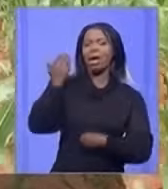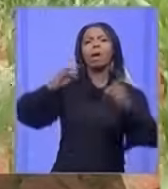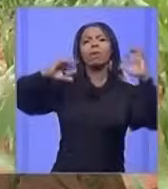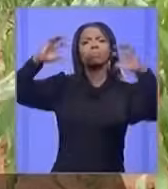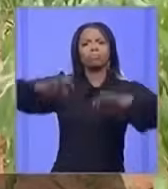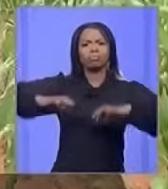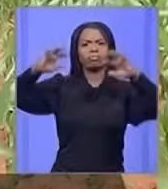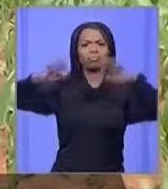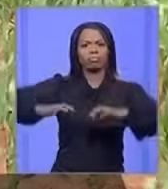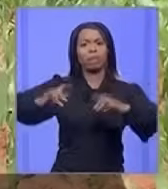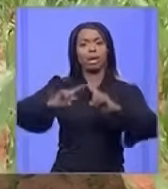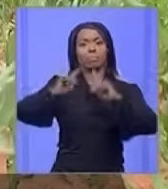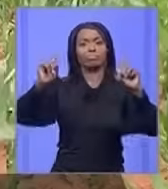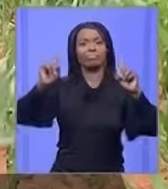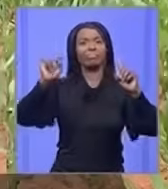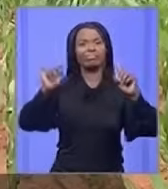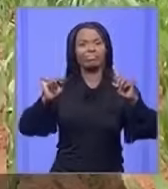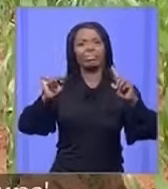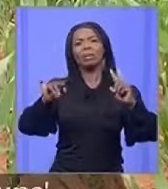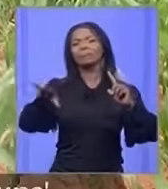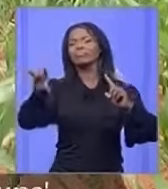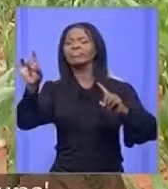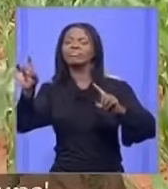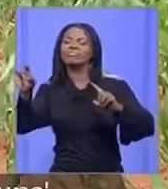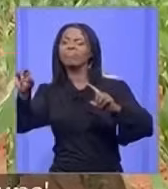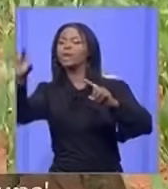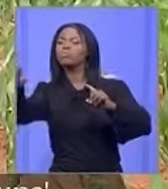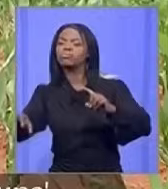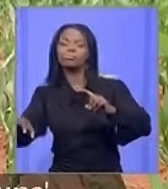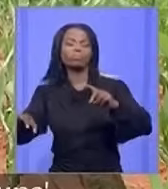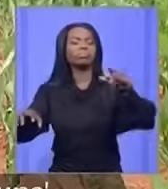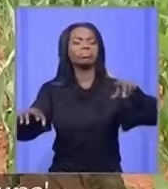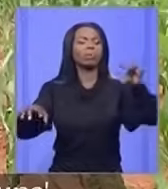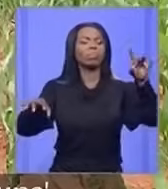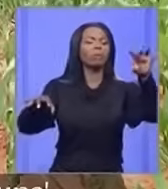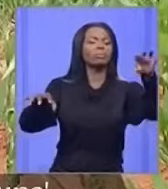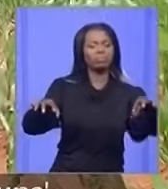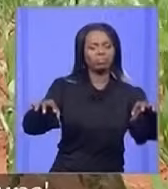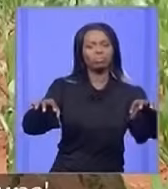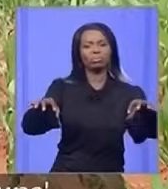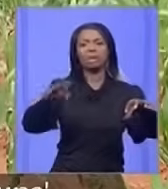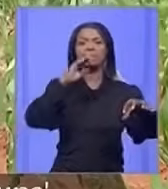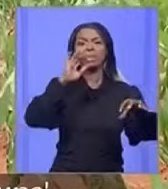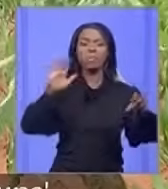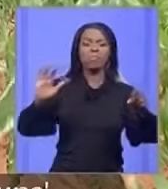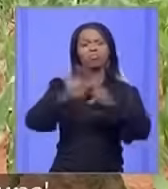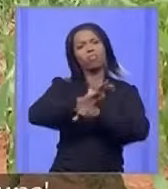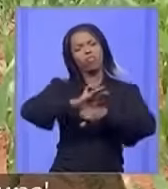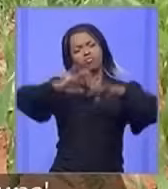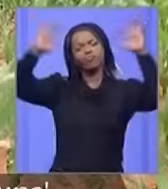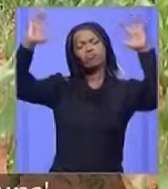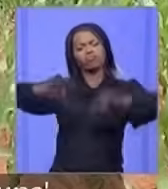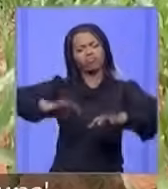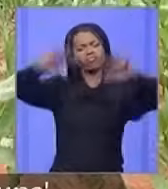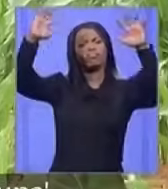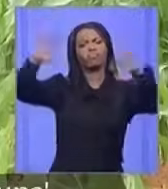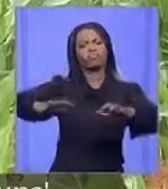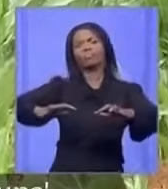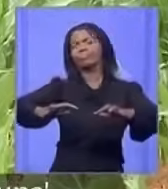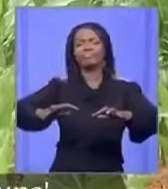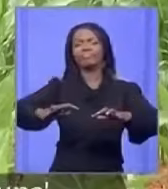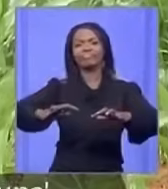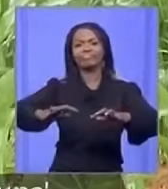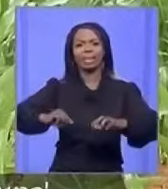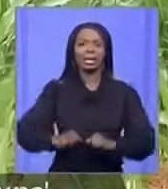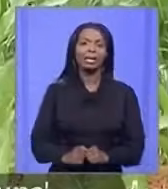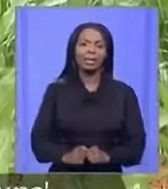rains have been very sporadic, so we didn't get very nice even rain throughout the season. Grain